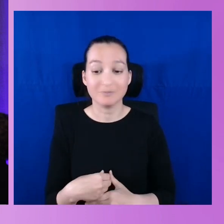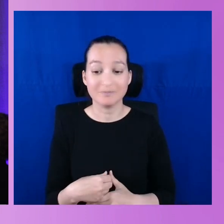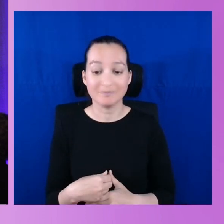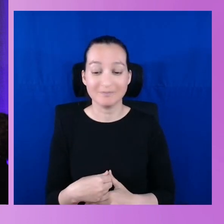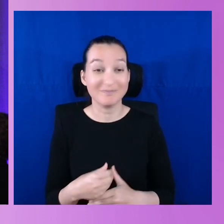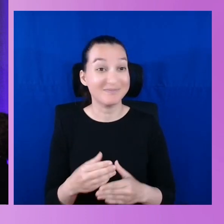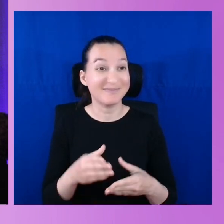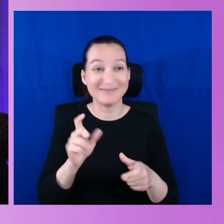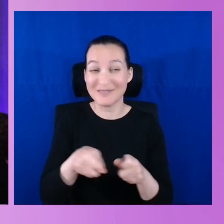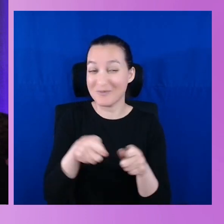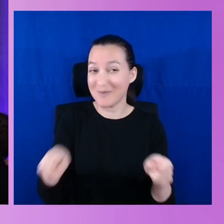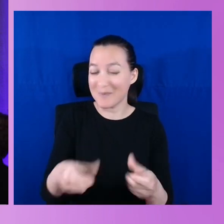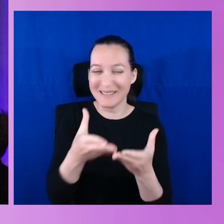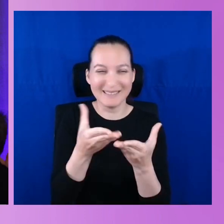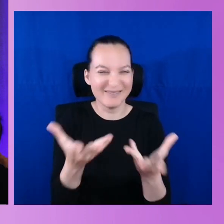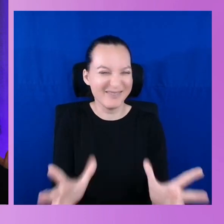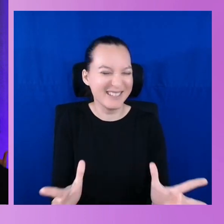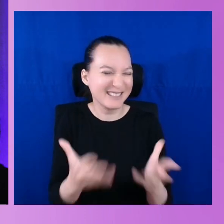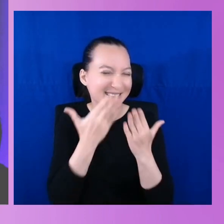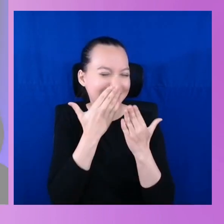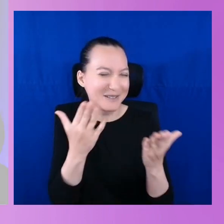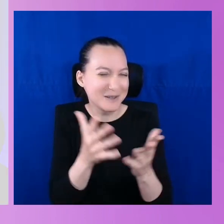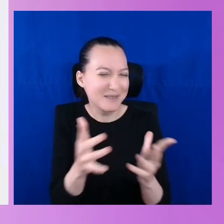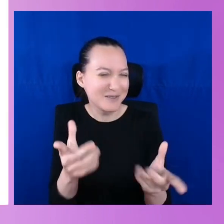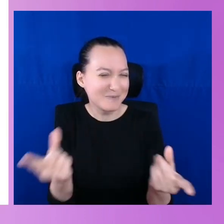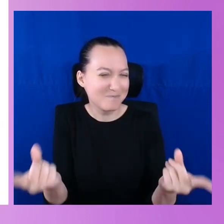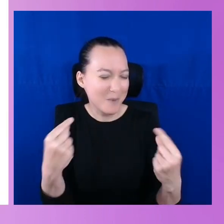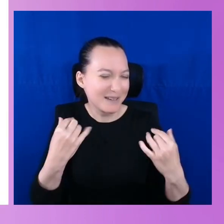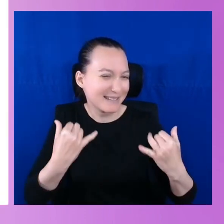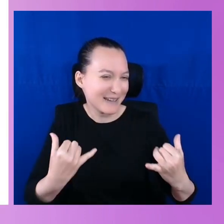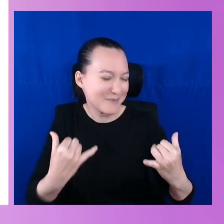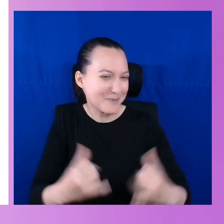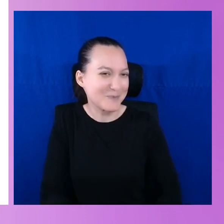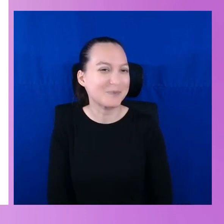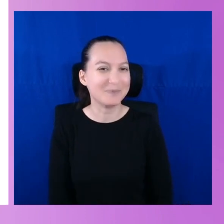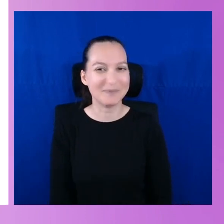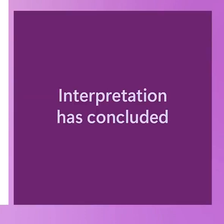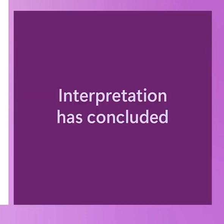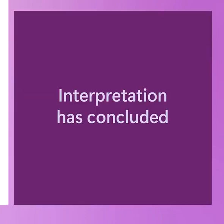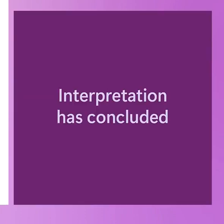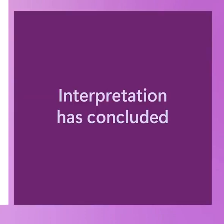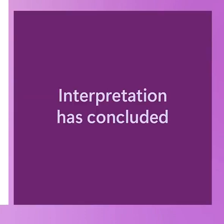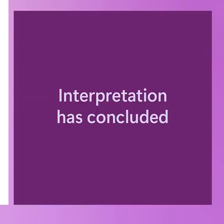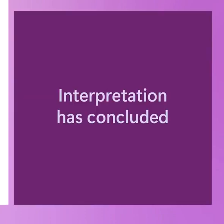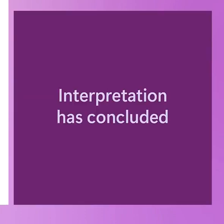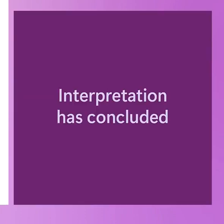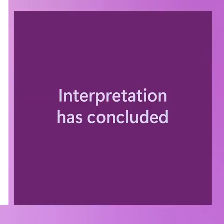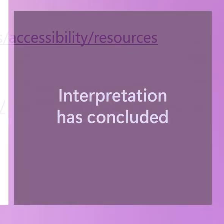wrap. Thank you, everybody, for attending today. Thank you.